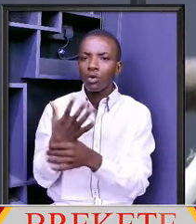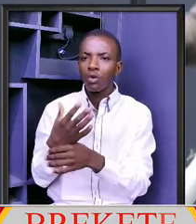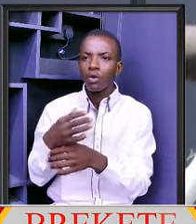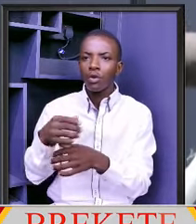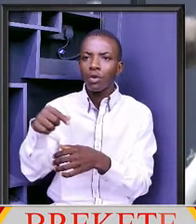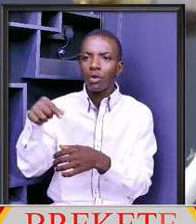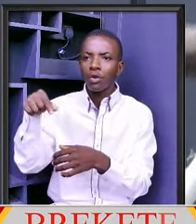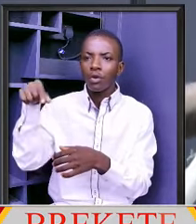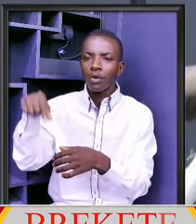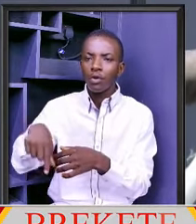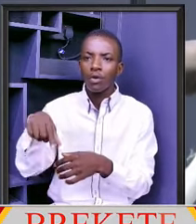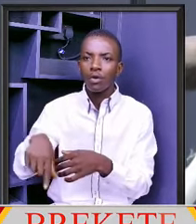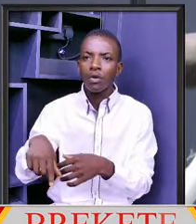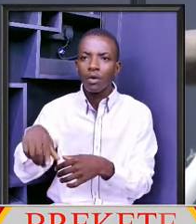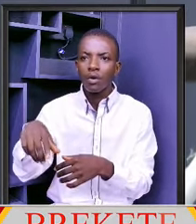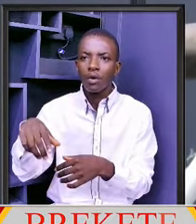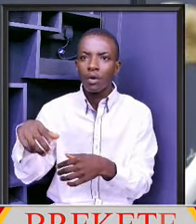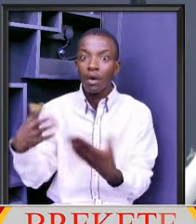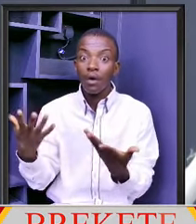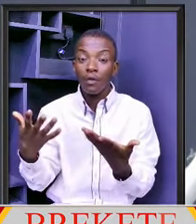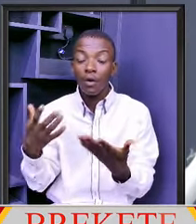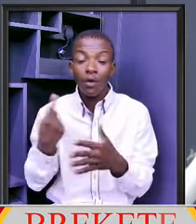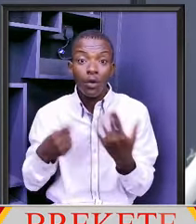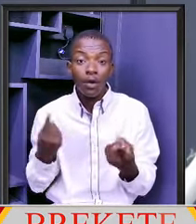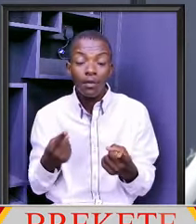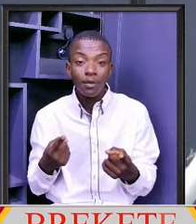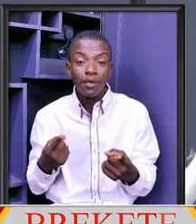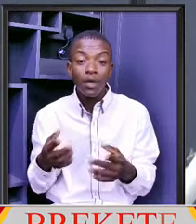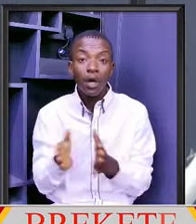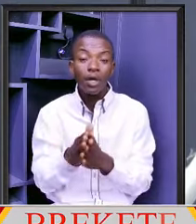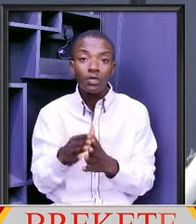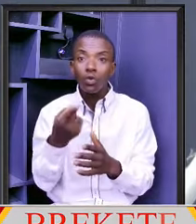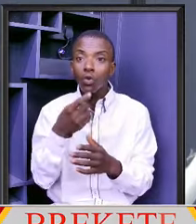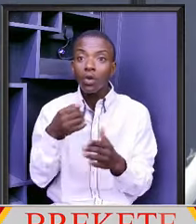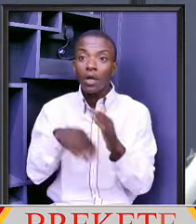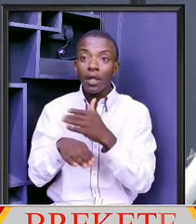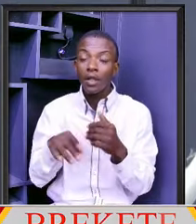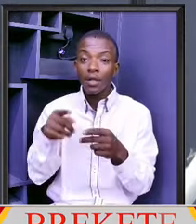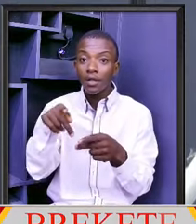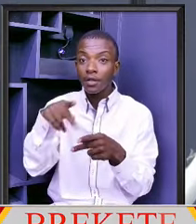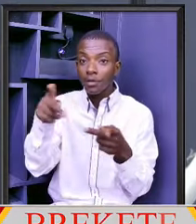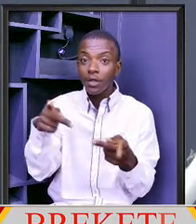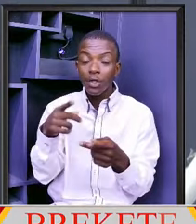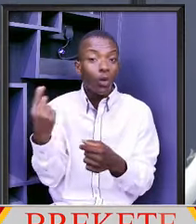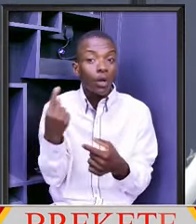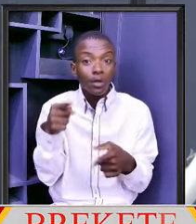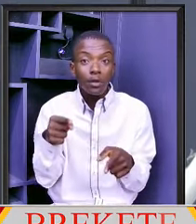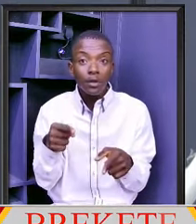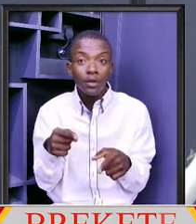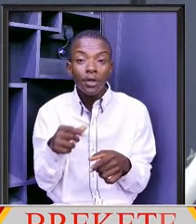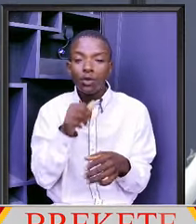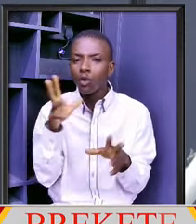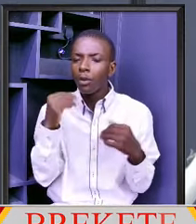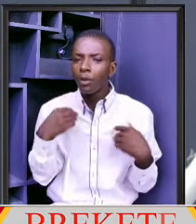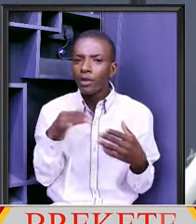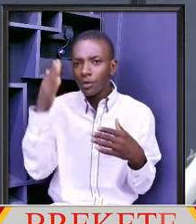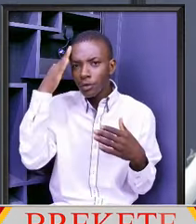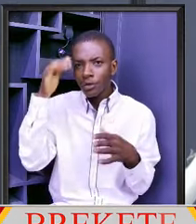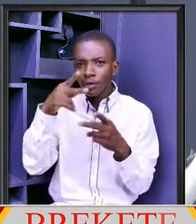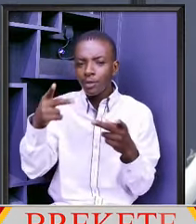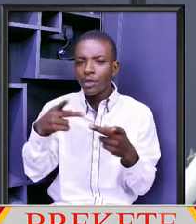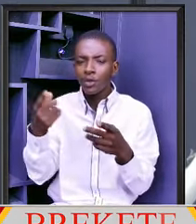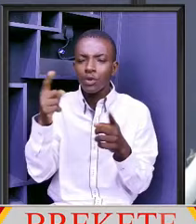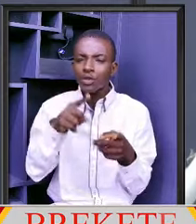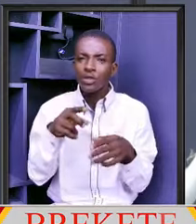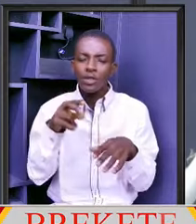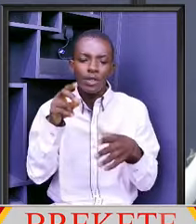hand, go deep like, say, Akai, wait here, Apple. They go and they ask, who entered this place? And I only you. Nobody even sabi the place. Now